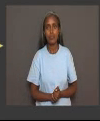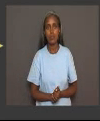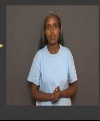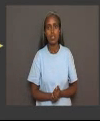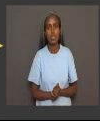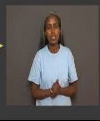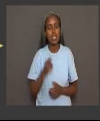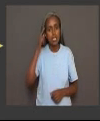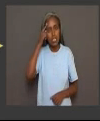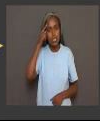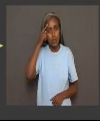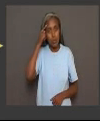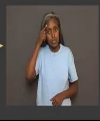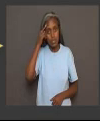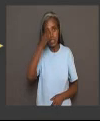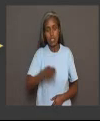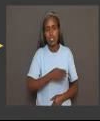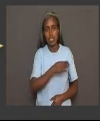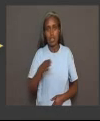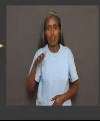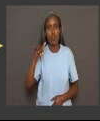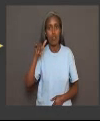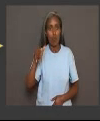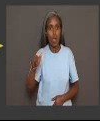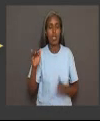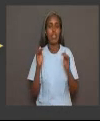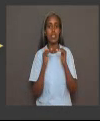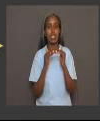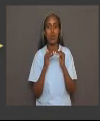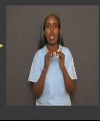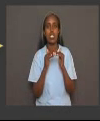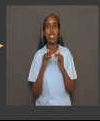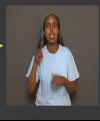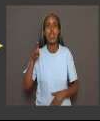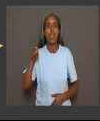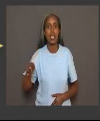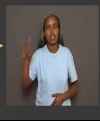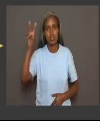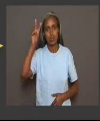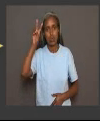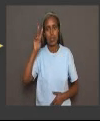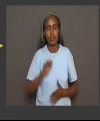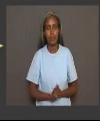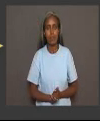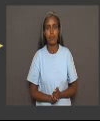Let us consider the graph of y equals x squared.